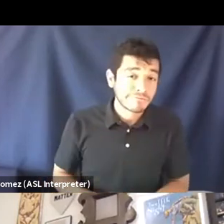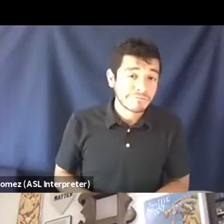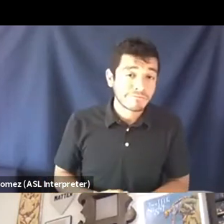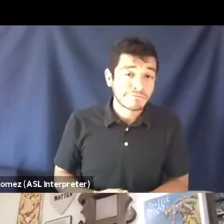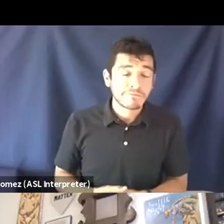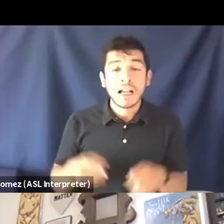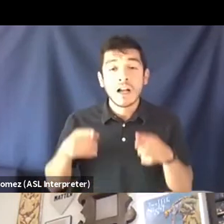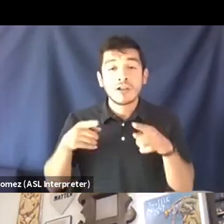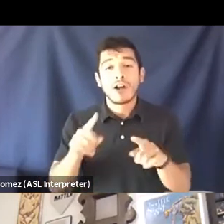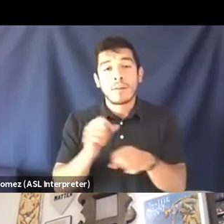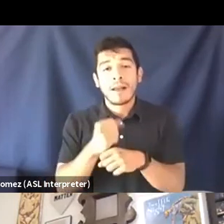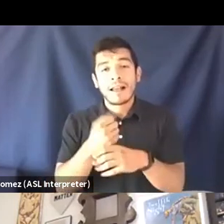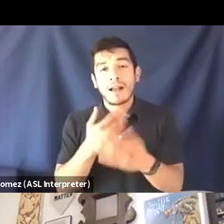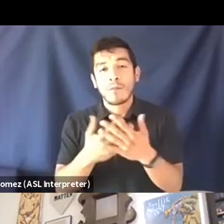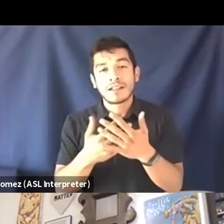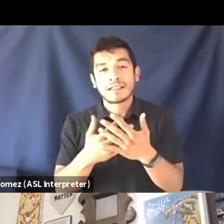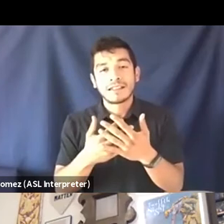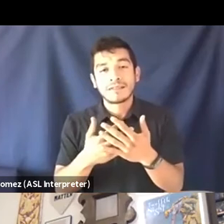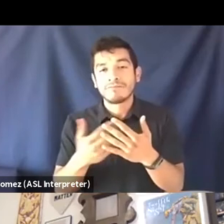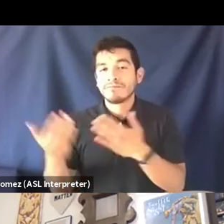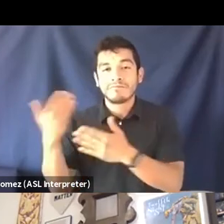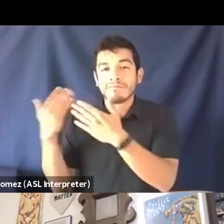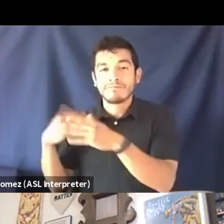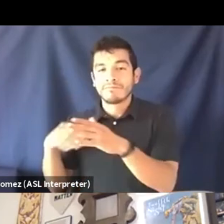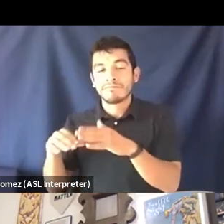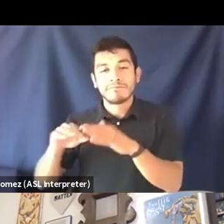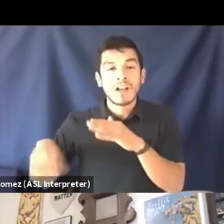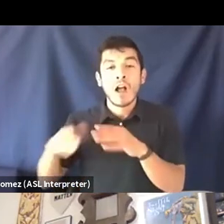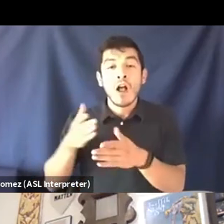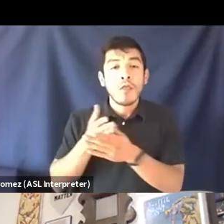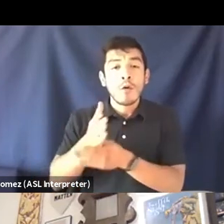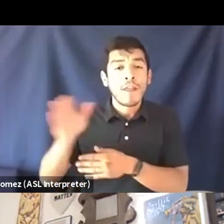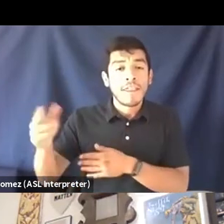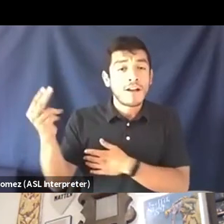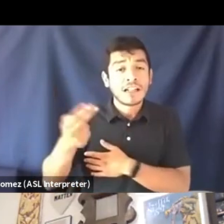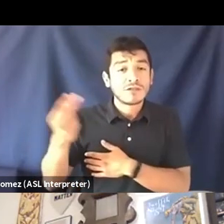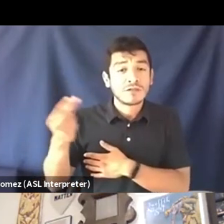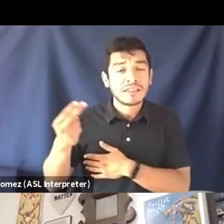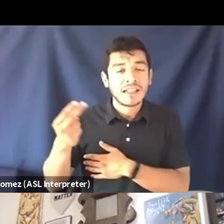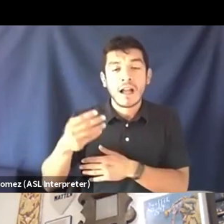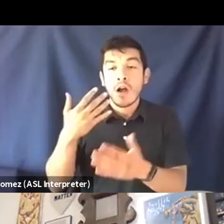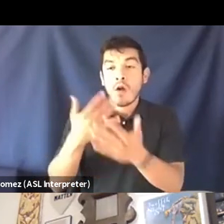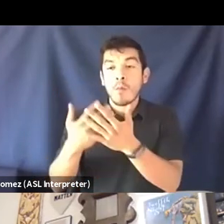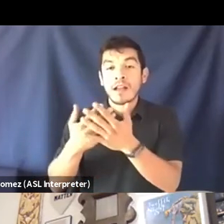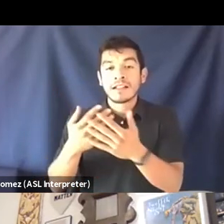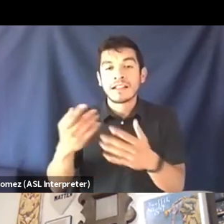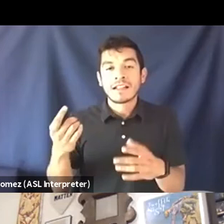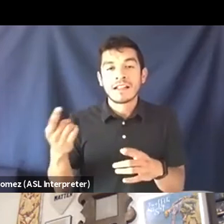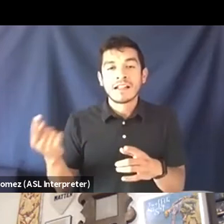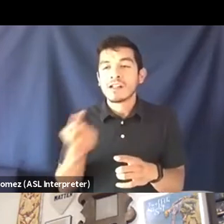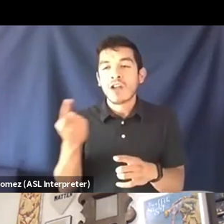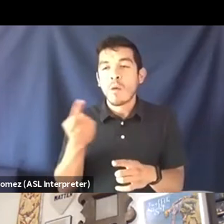prisons obsolete. Prisons are, throughout their entire history, have been the subject of efforts to reduce